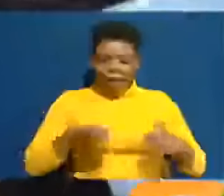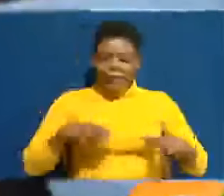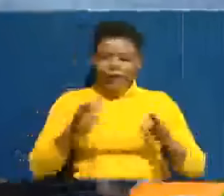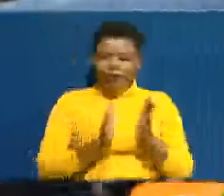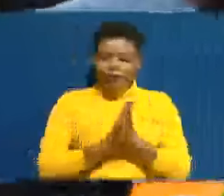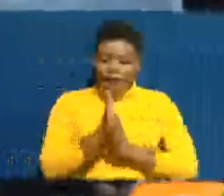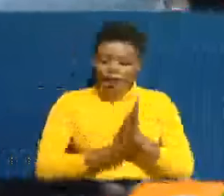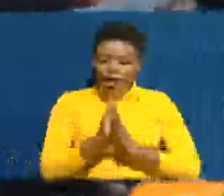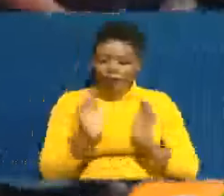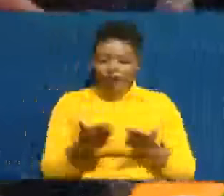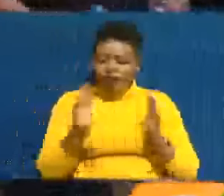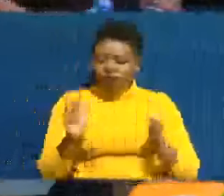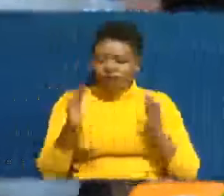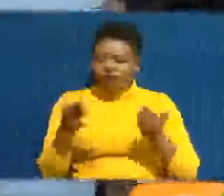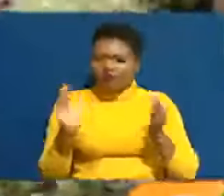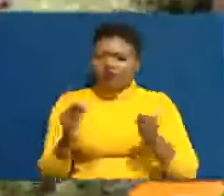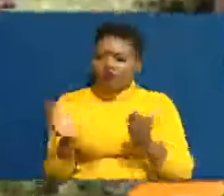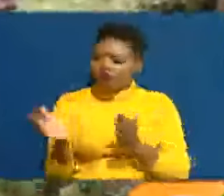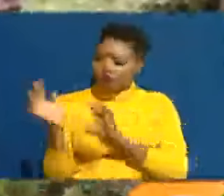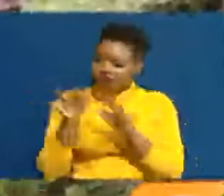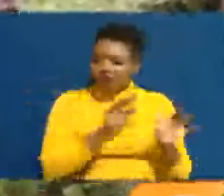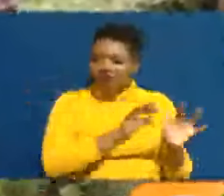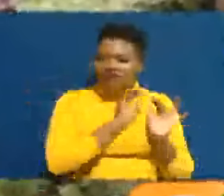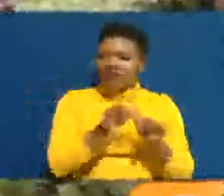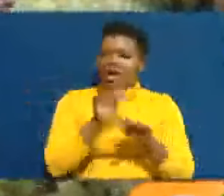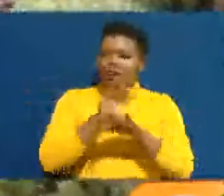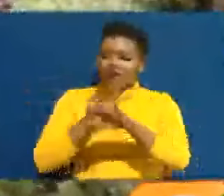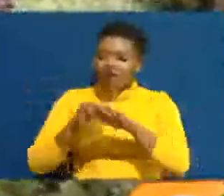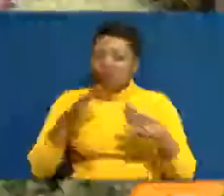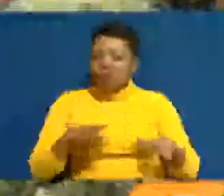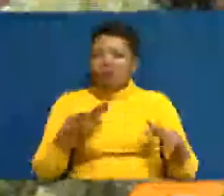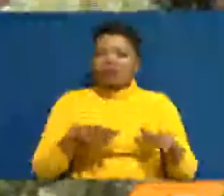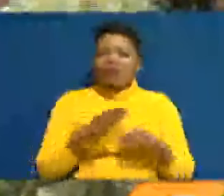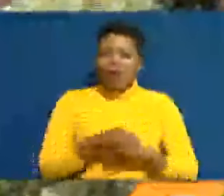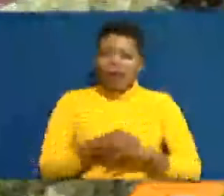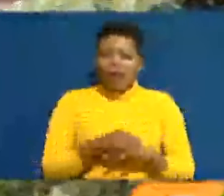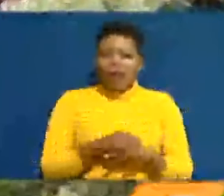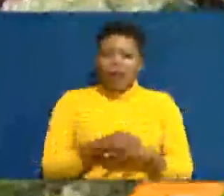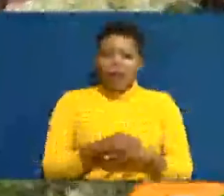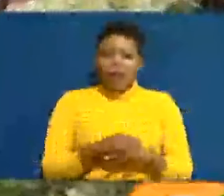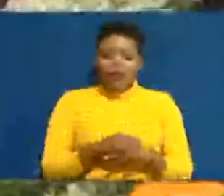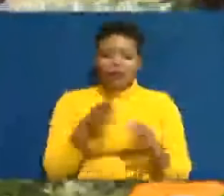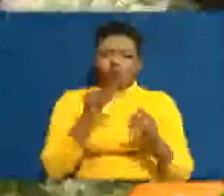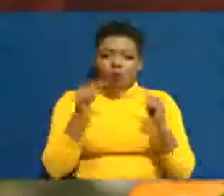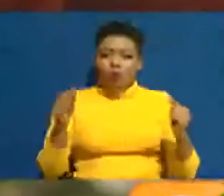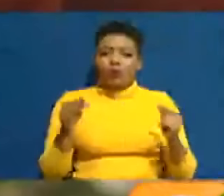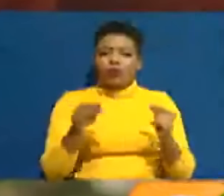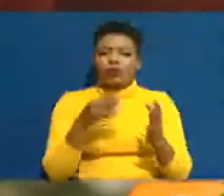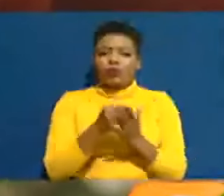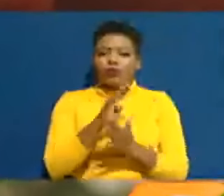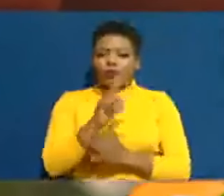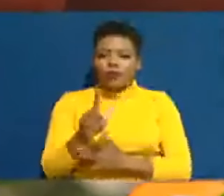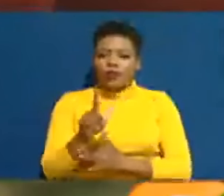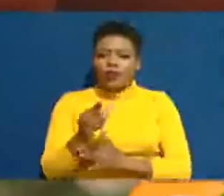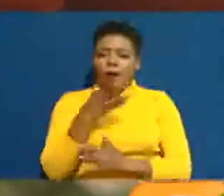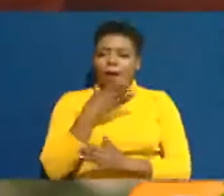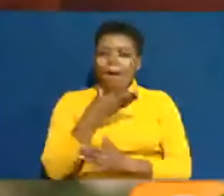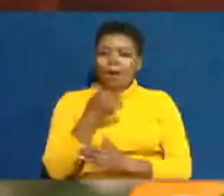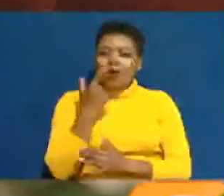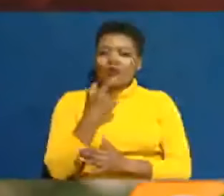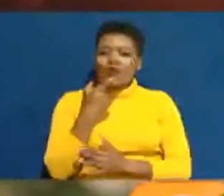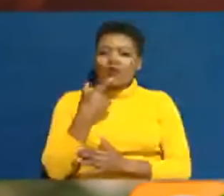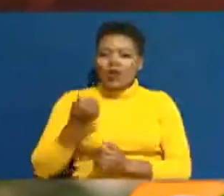Occupy Nyeri protest over the tax measures contained in the finance bill of 2024 was 23-year-old